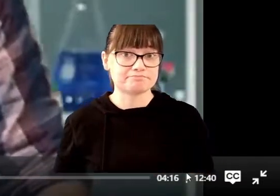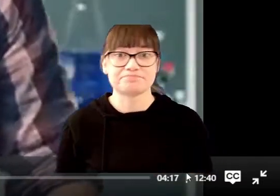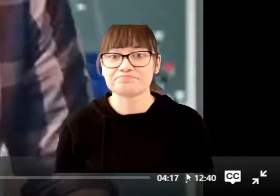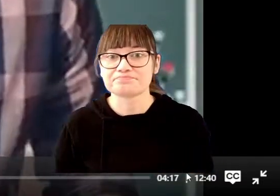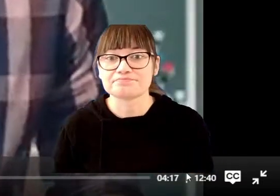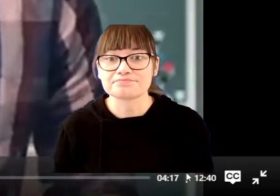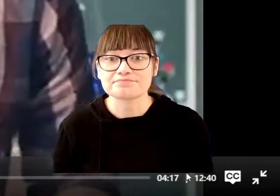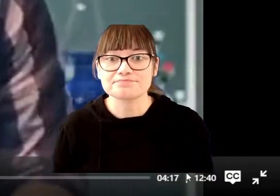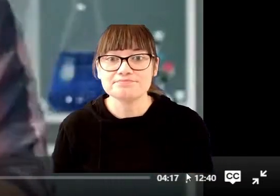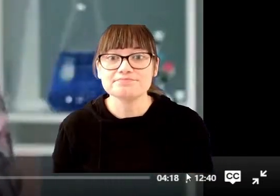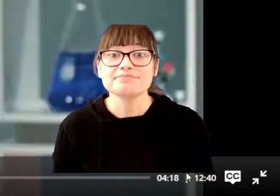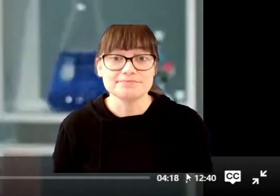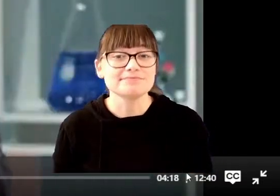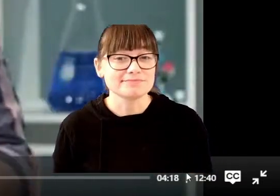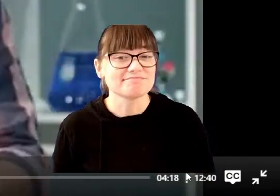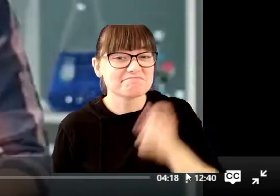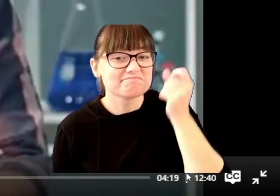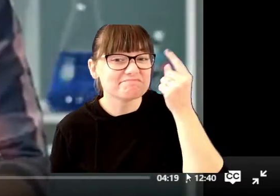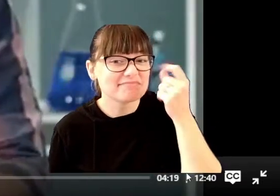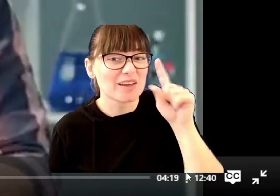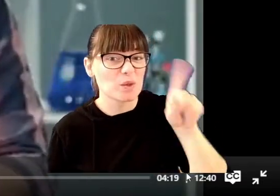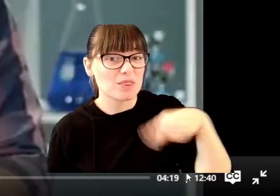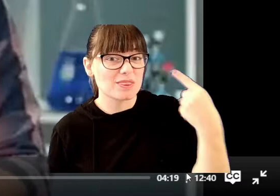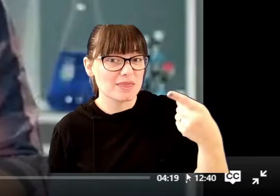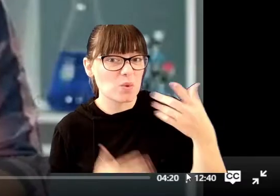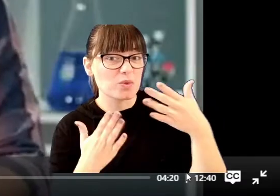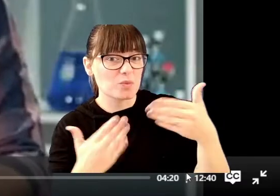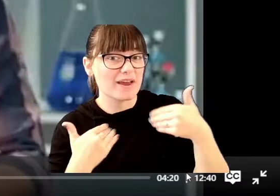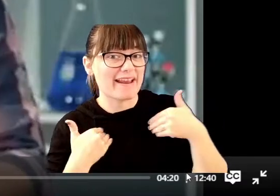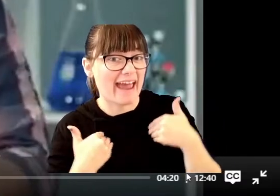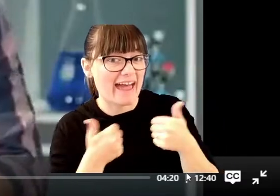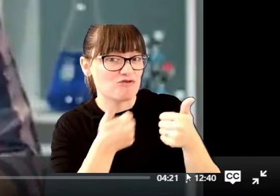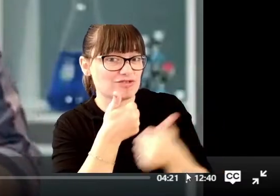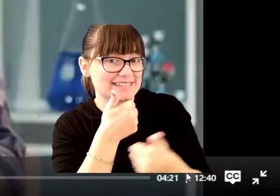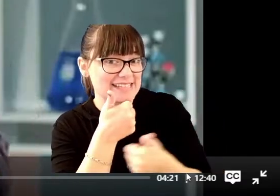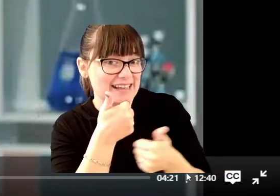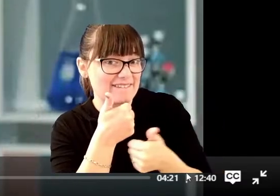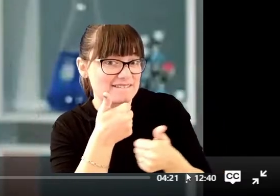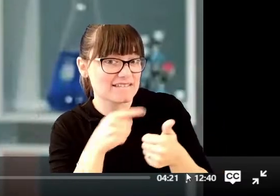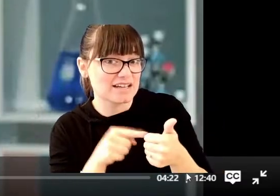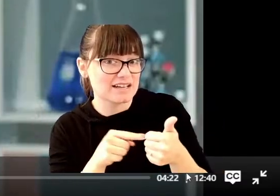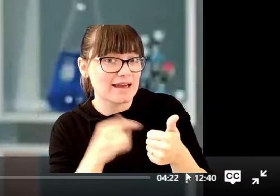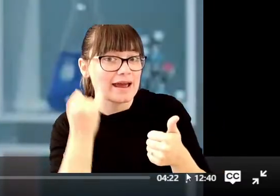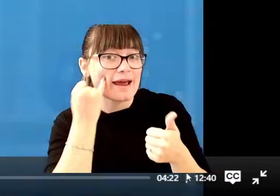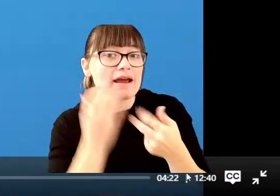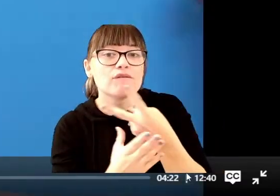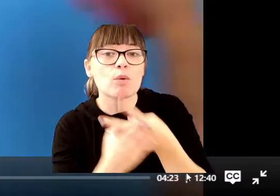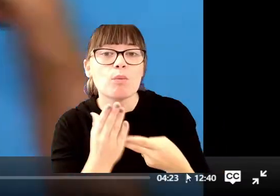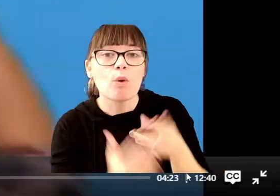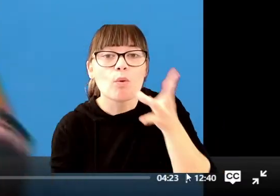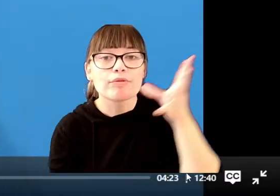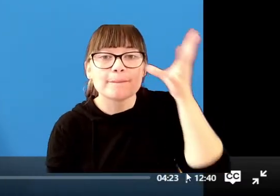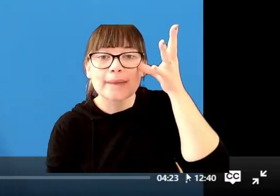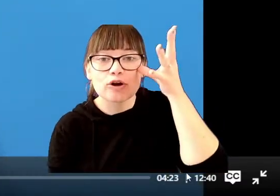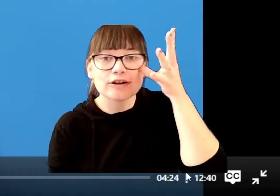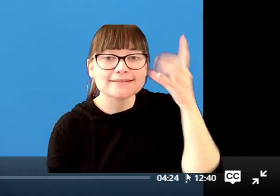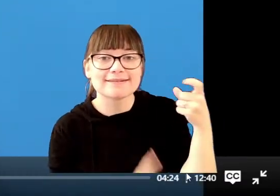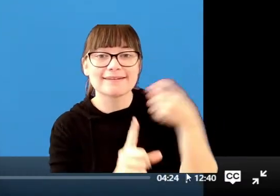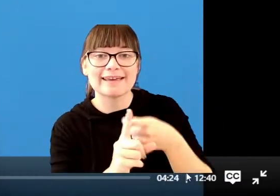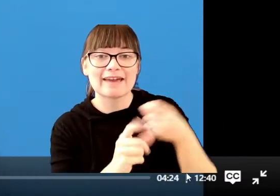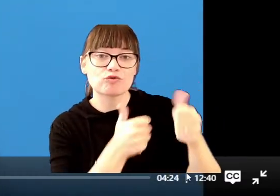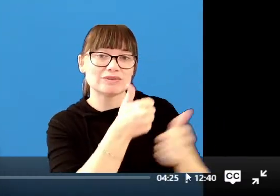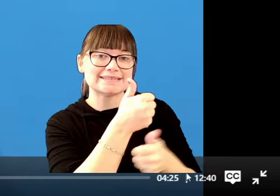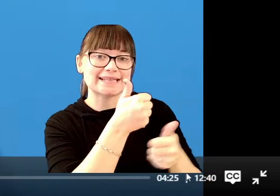way you're going to have a recessive trait, the only way you're going to inherit a recessive trait, is if both parents give you a recessive